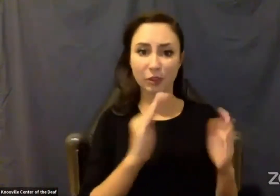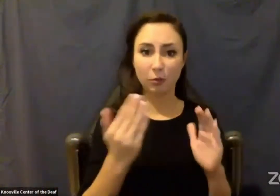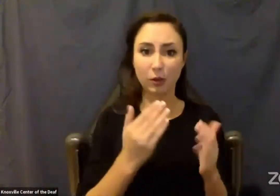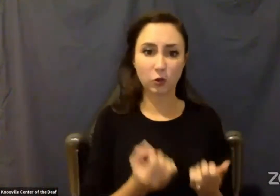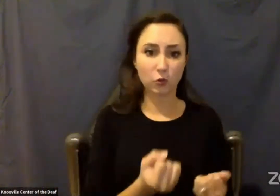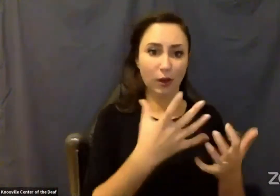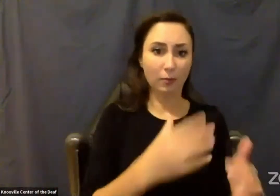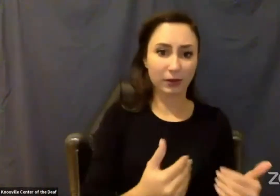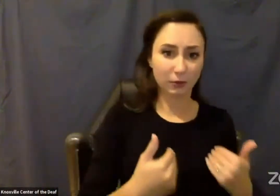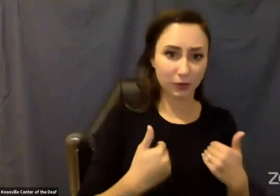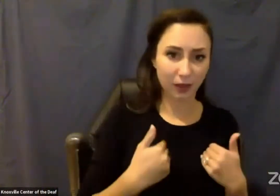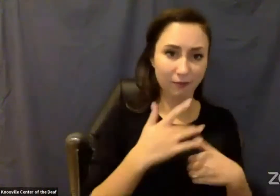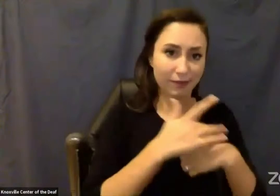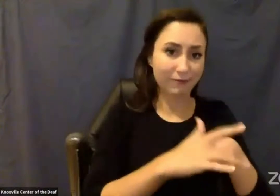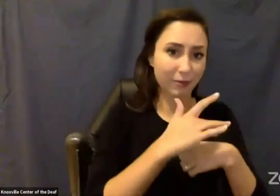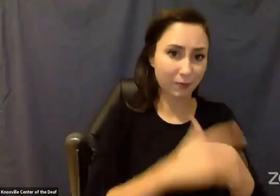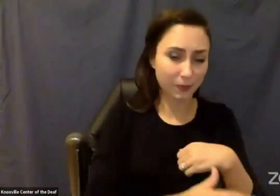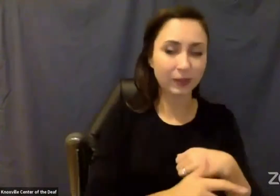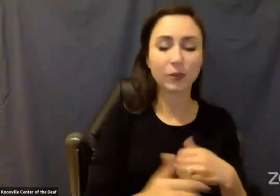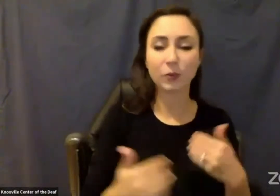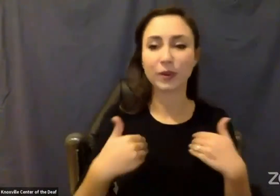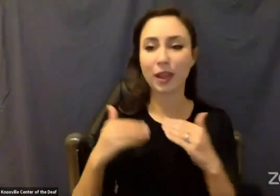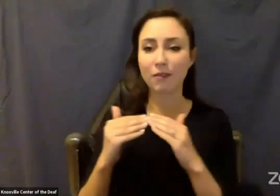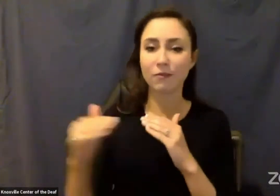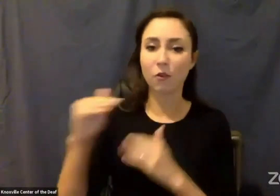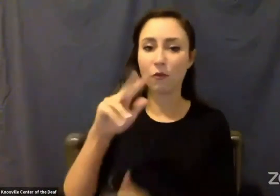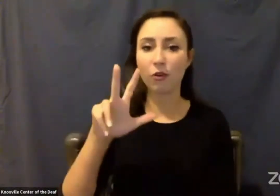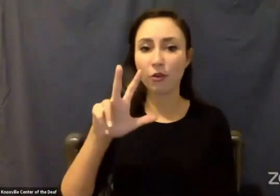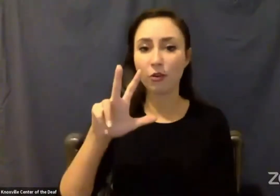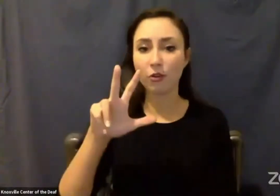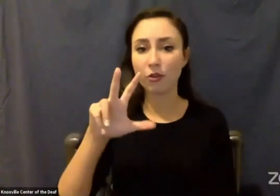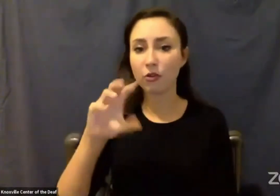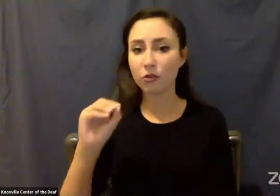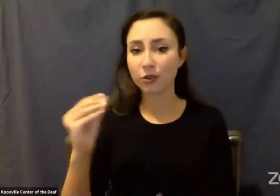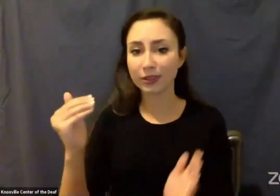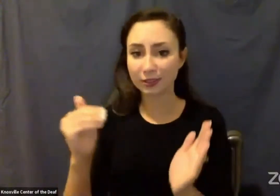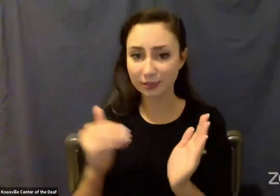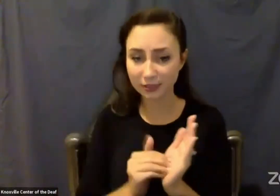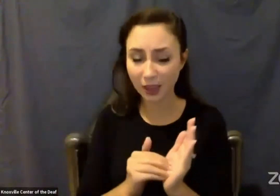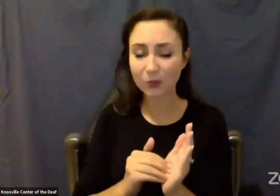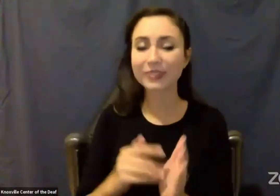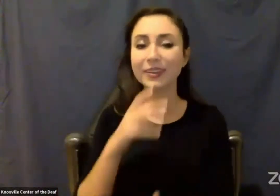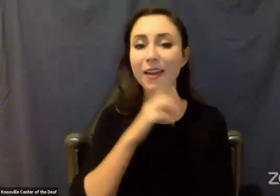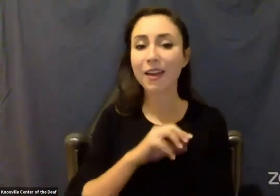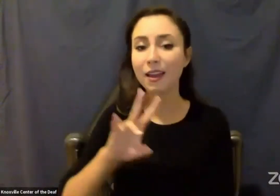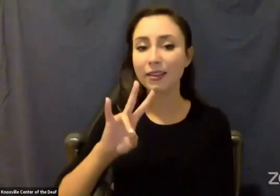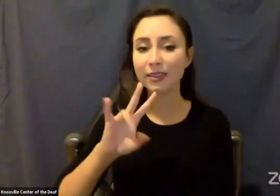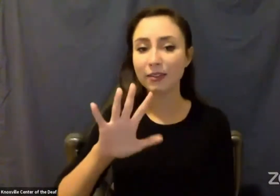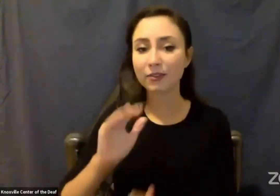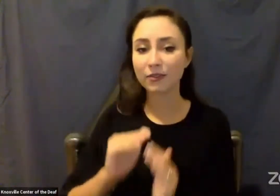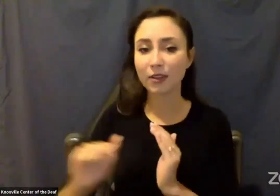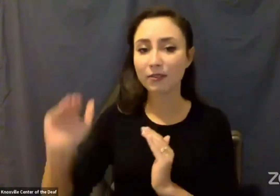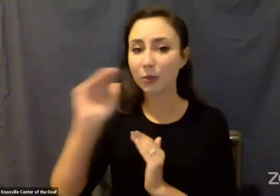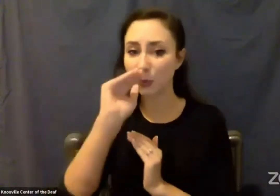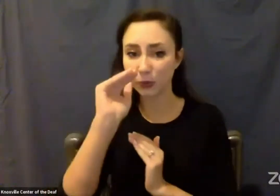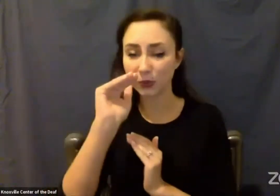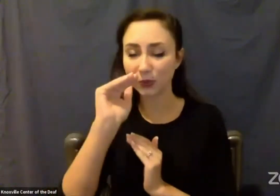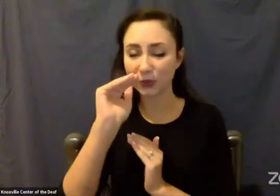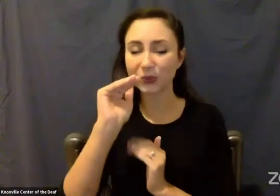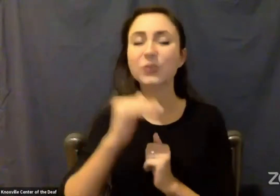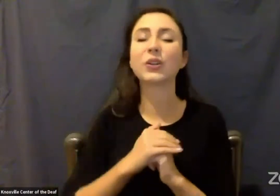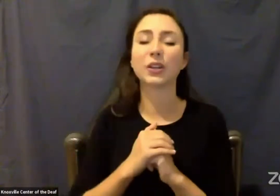go. We have over 30,000 75 and older residents in Knox County.